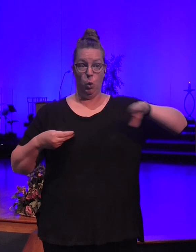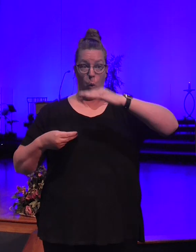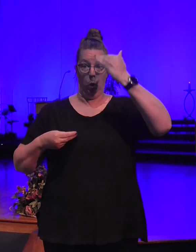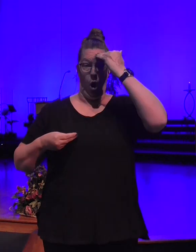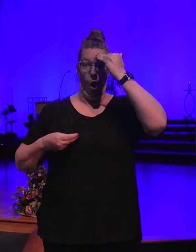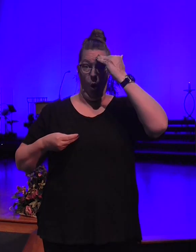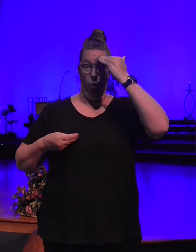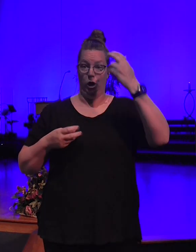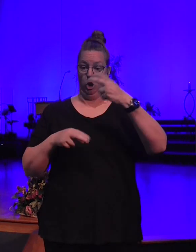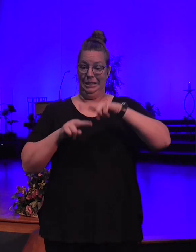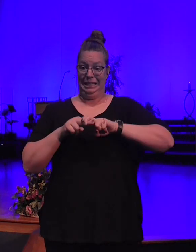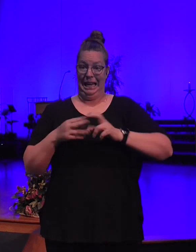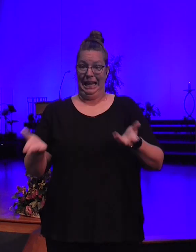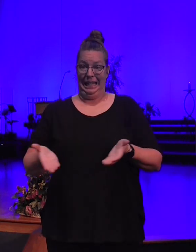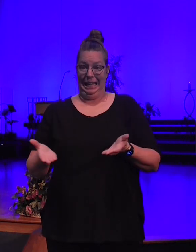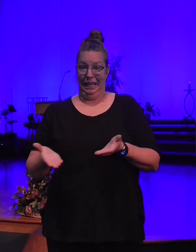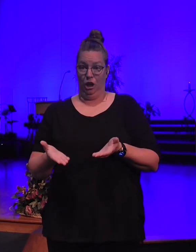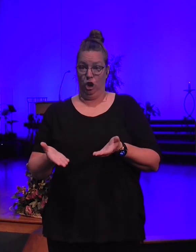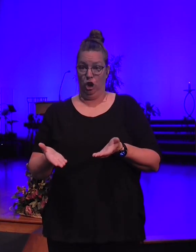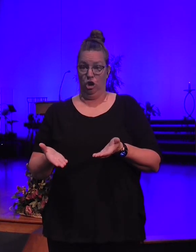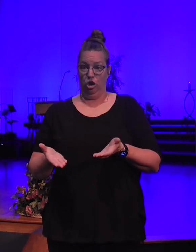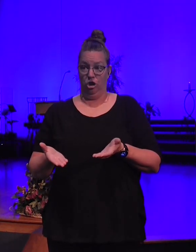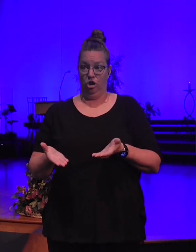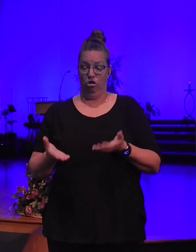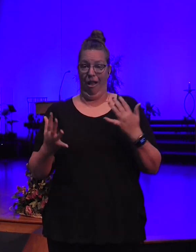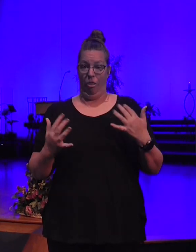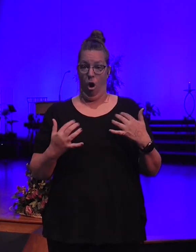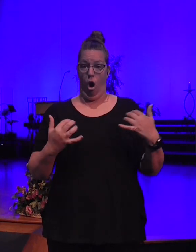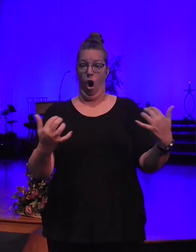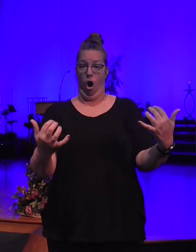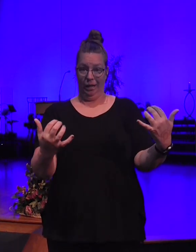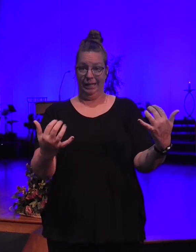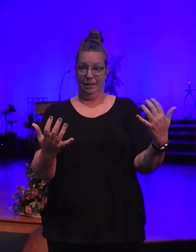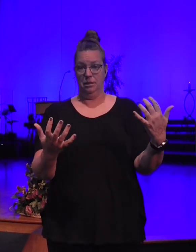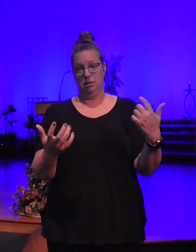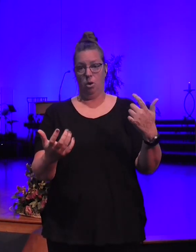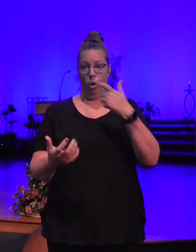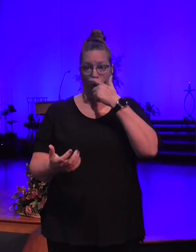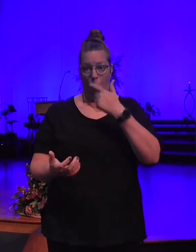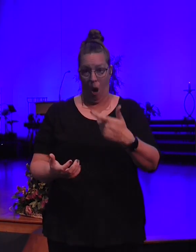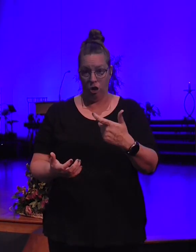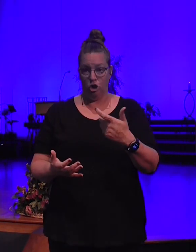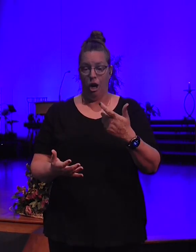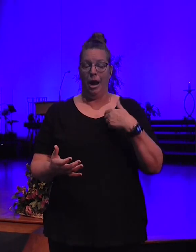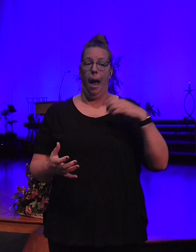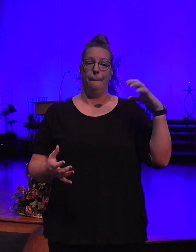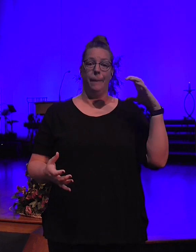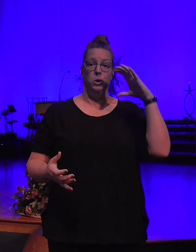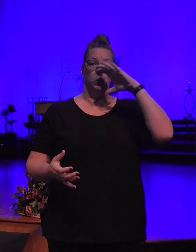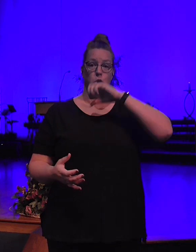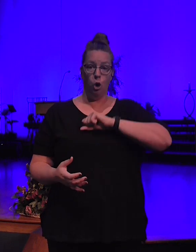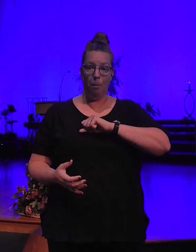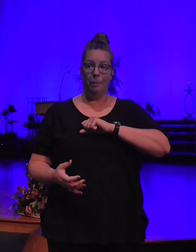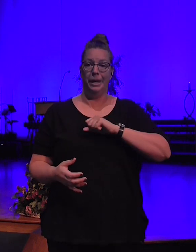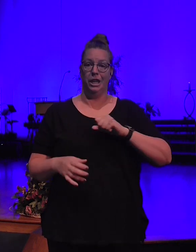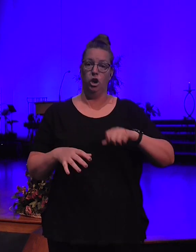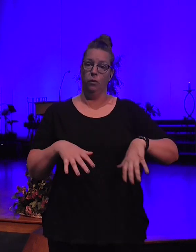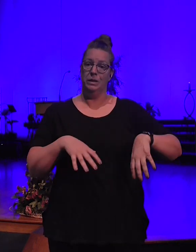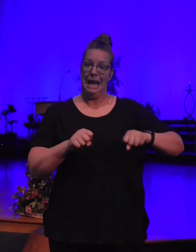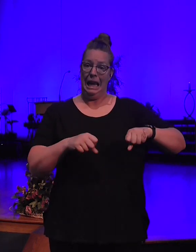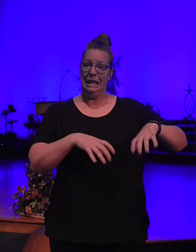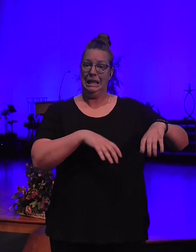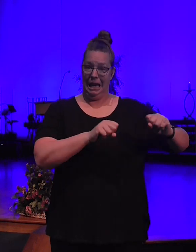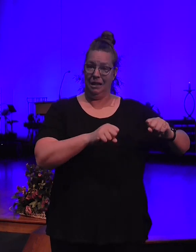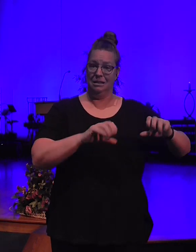here in this audience, and I'm assuming you've taken a 1 or 2 Science of Mind